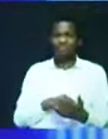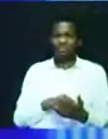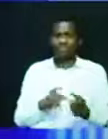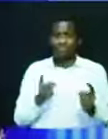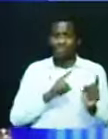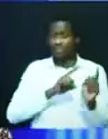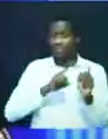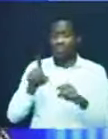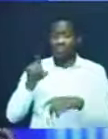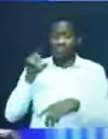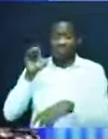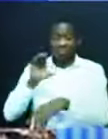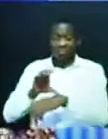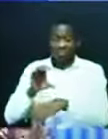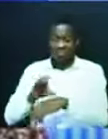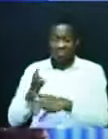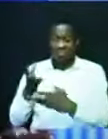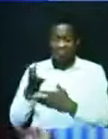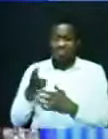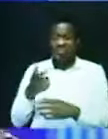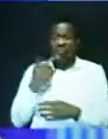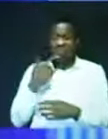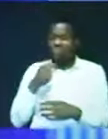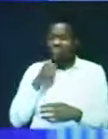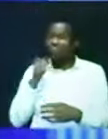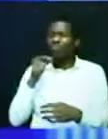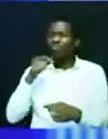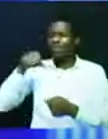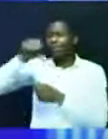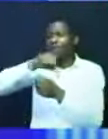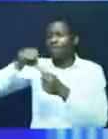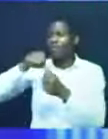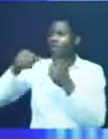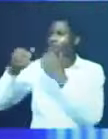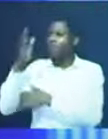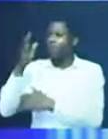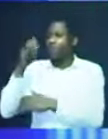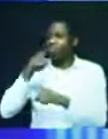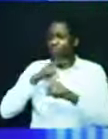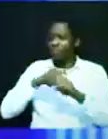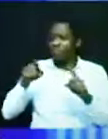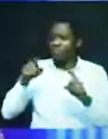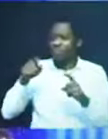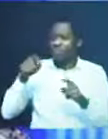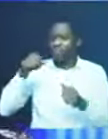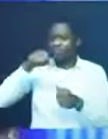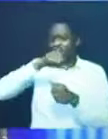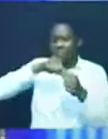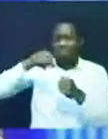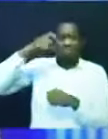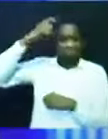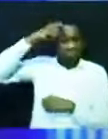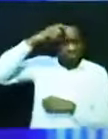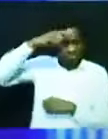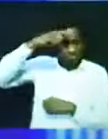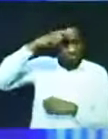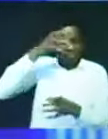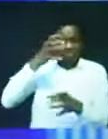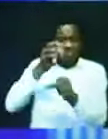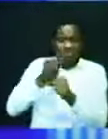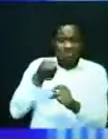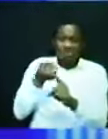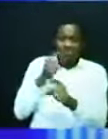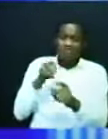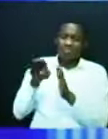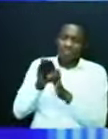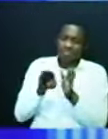ways, because this scripture is not referring to God. It's referring to wisdom that we glean from scripture. Joseph said,